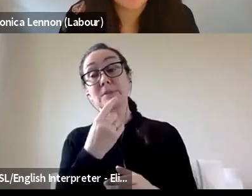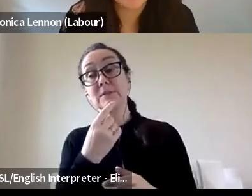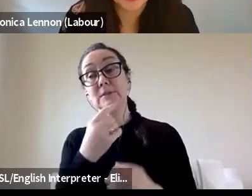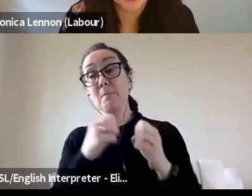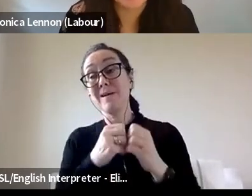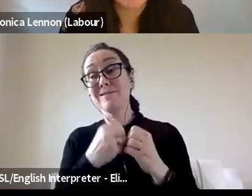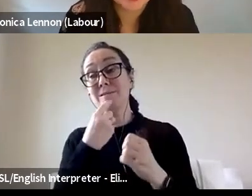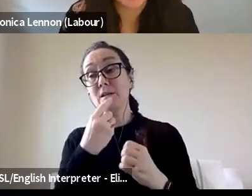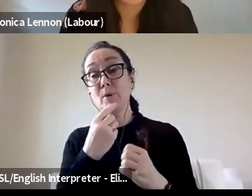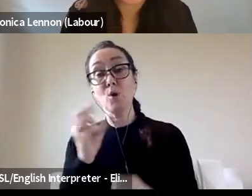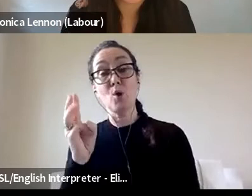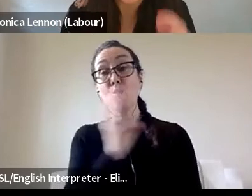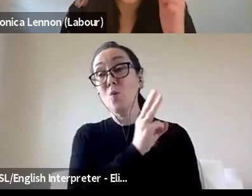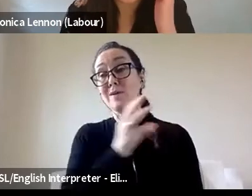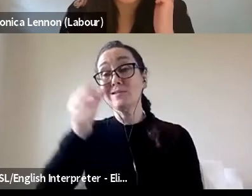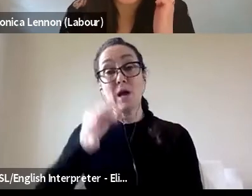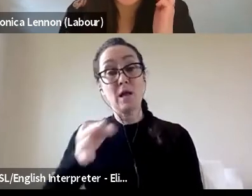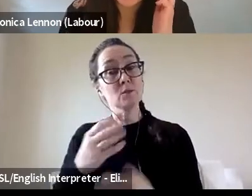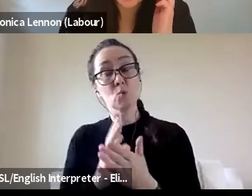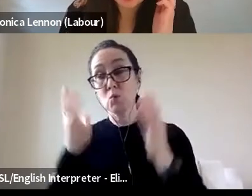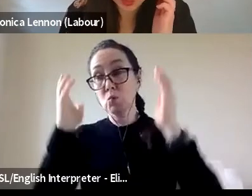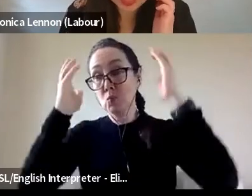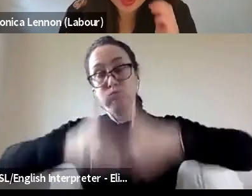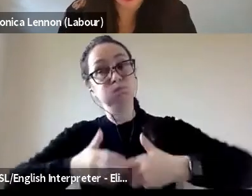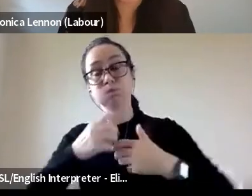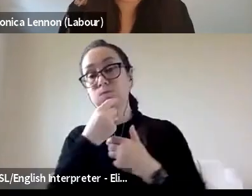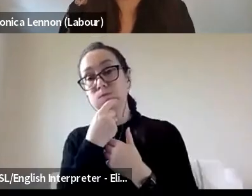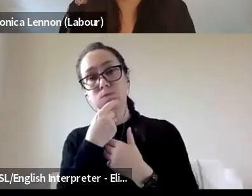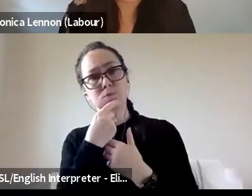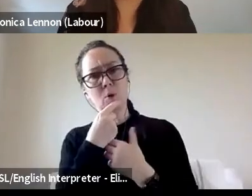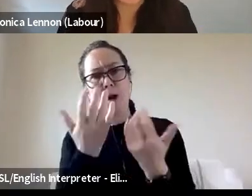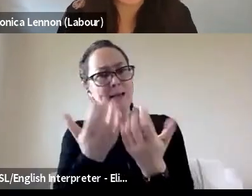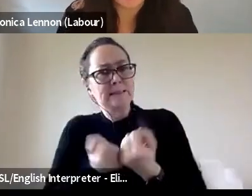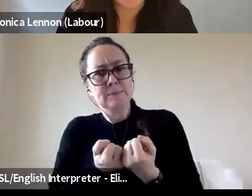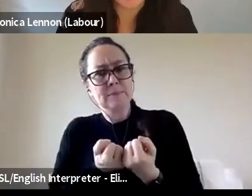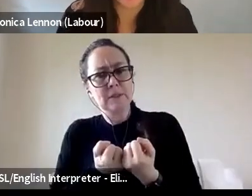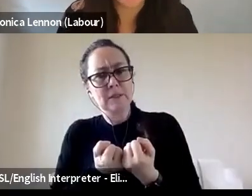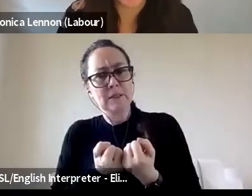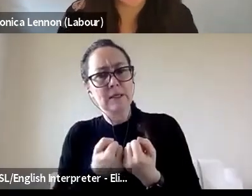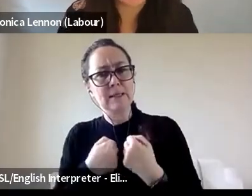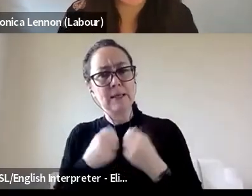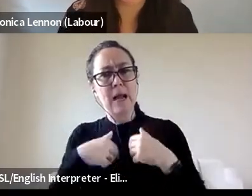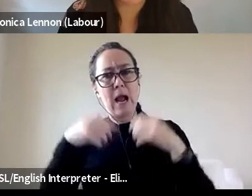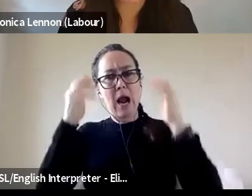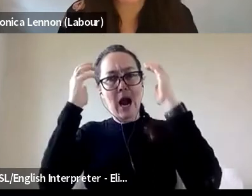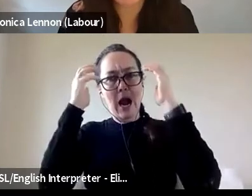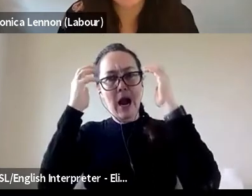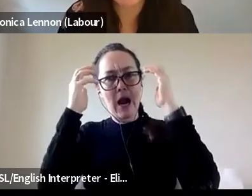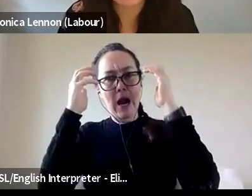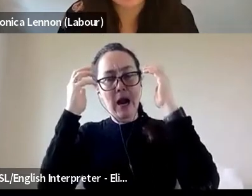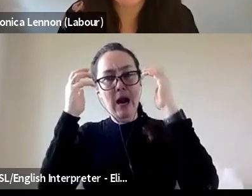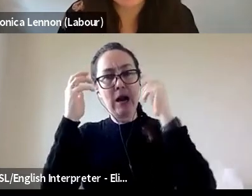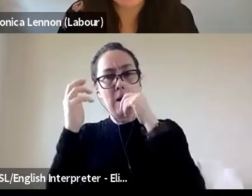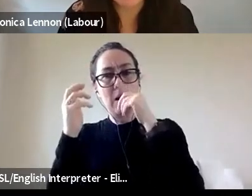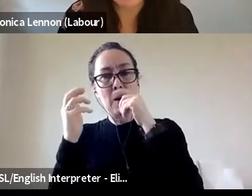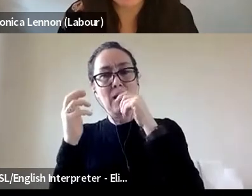unacceptable, and I'm concerned to hear that, and it's a worry that could be a trend that's happening across Scotland. Western Isles, so